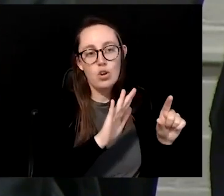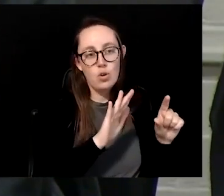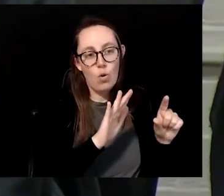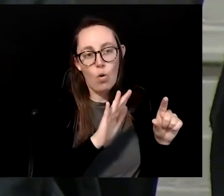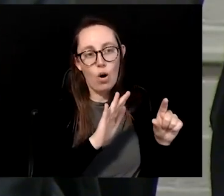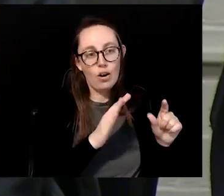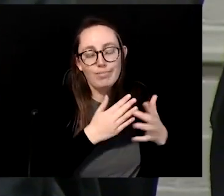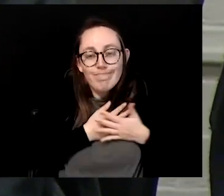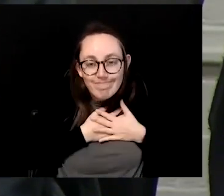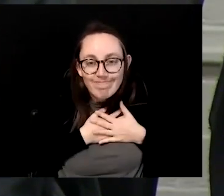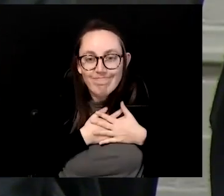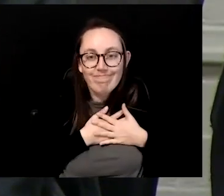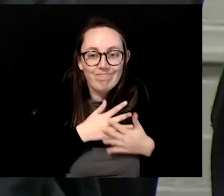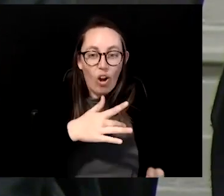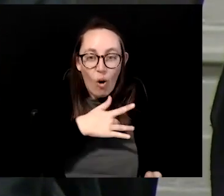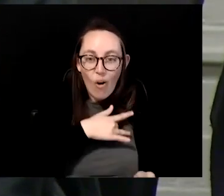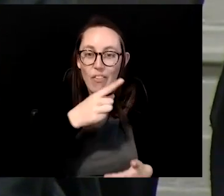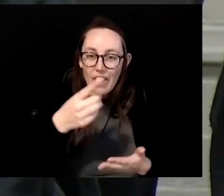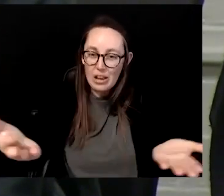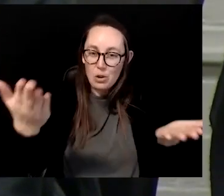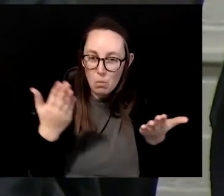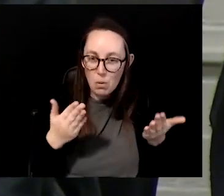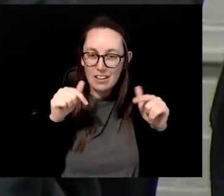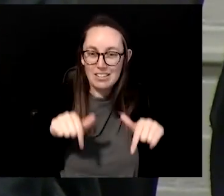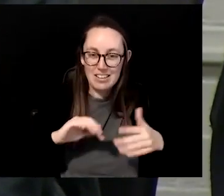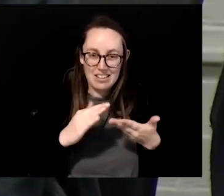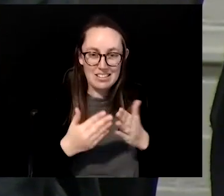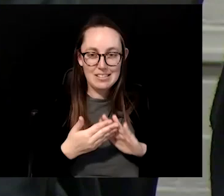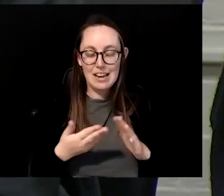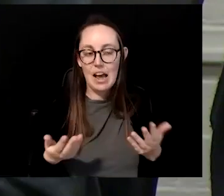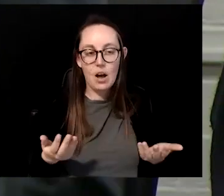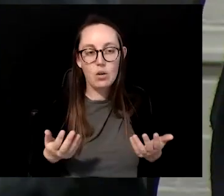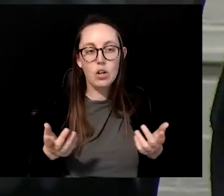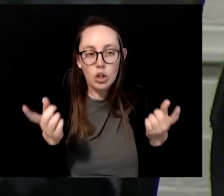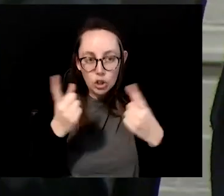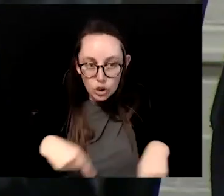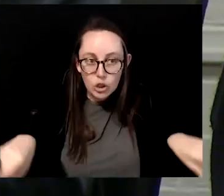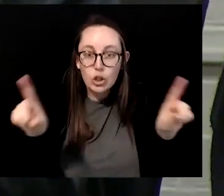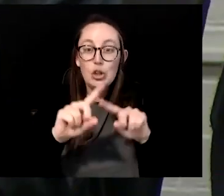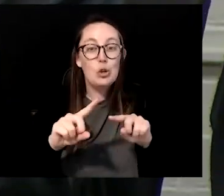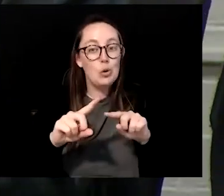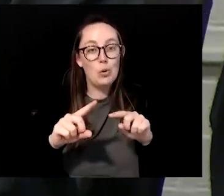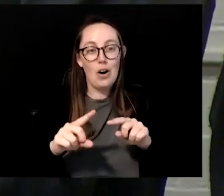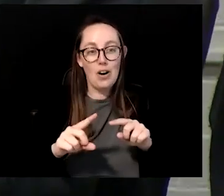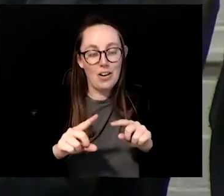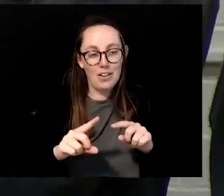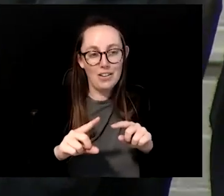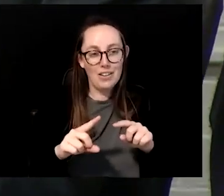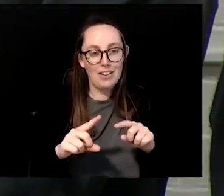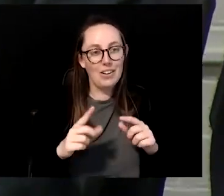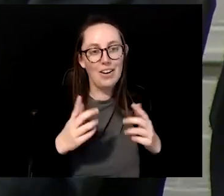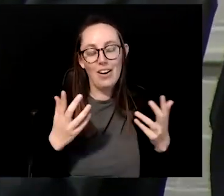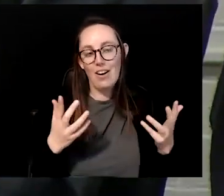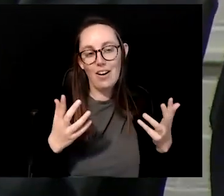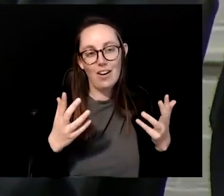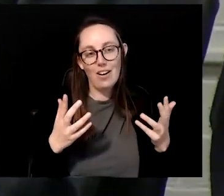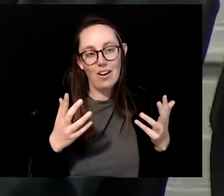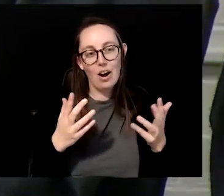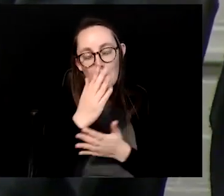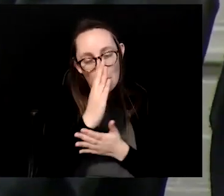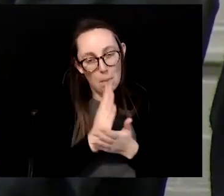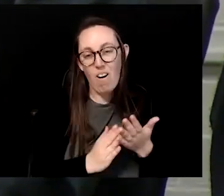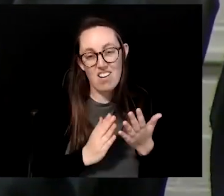Brattleboro to make no mistake that you are all part of what makes living in this quite insane at times town so